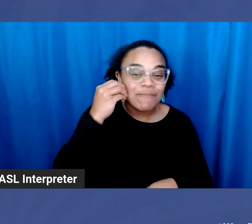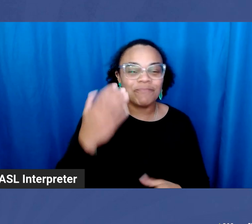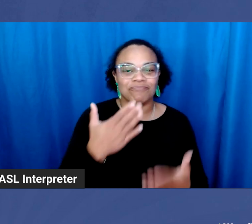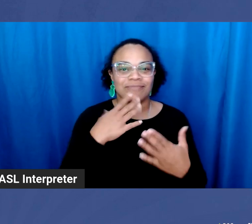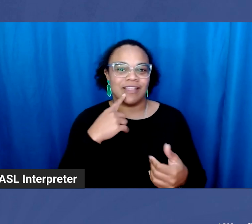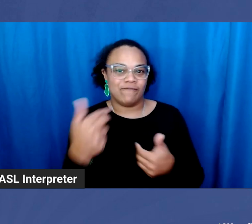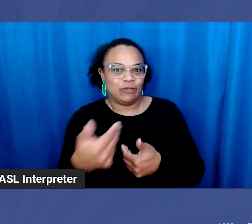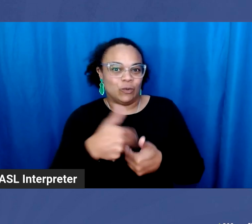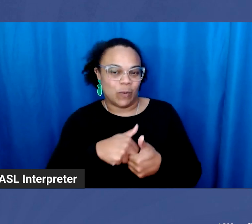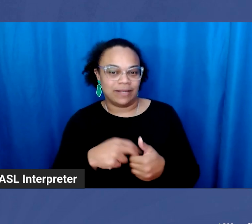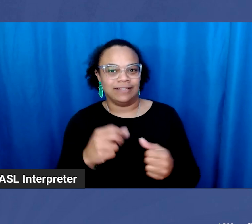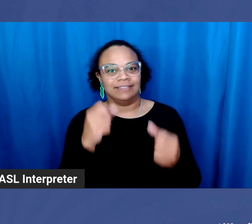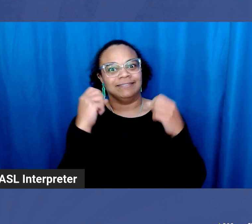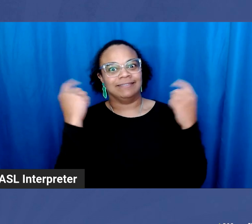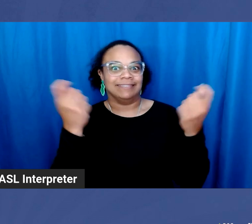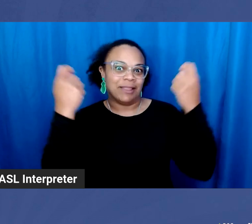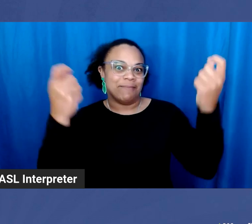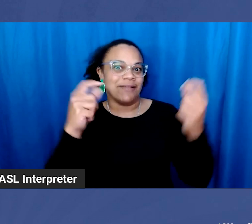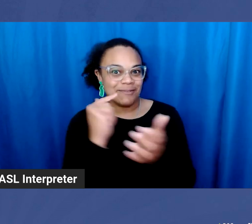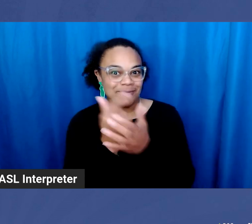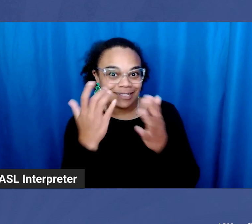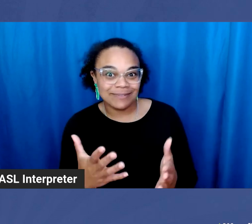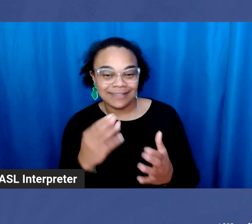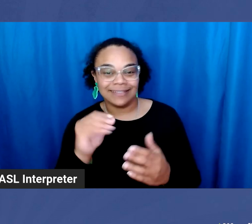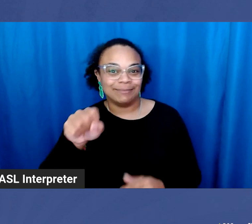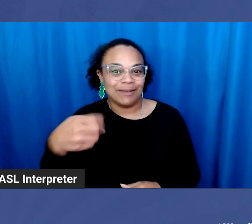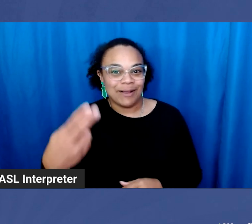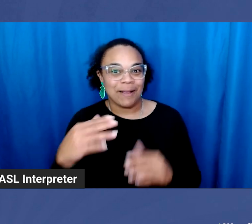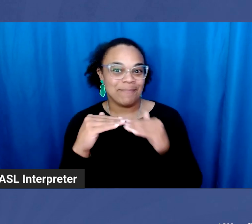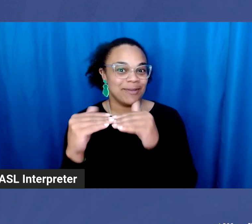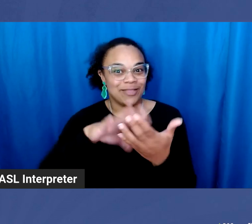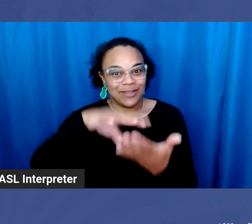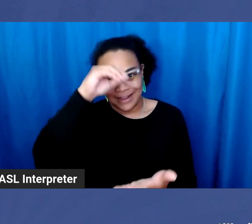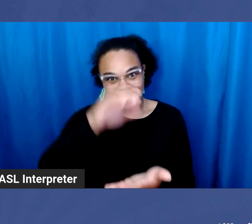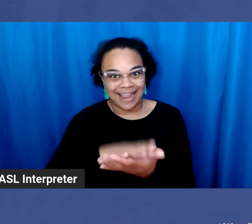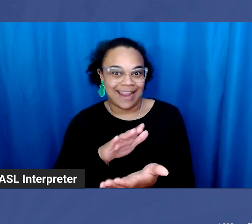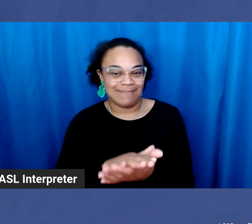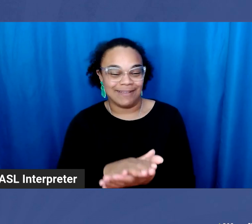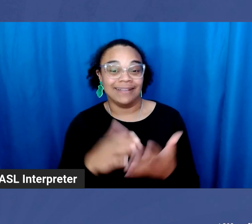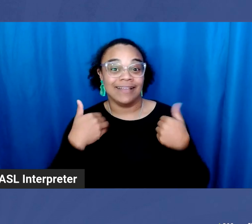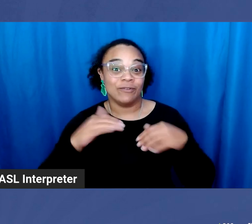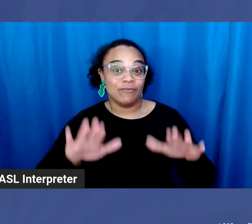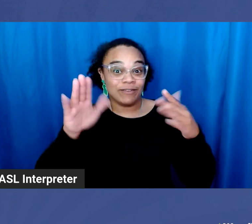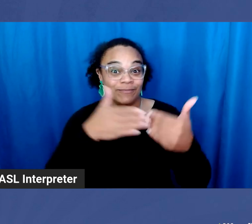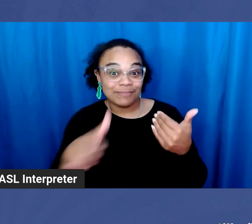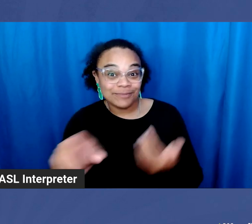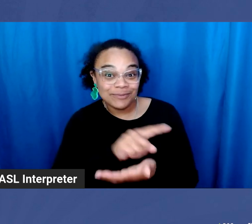graduates and the Spokes Hub Virtual Peer Learning Academy. Have a wonderful rest of your week and take care.